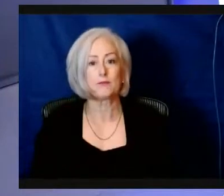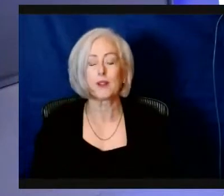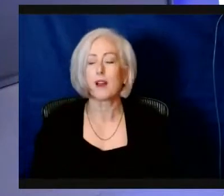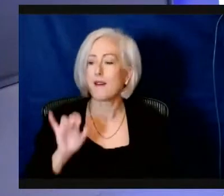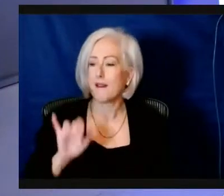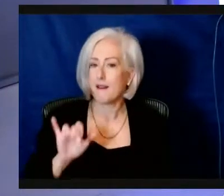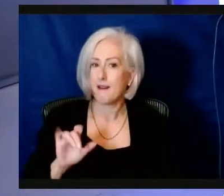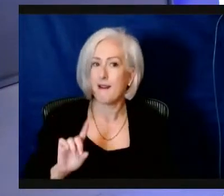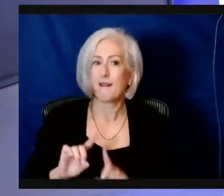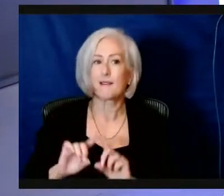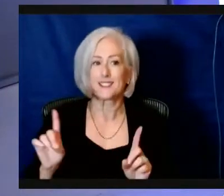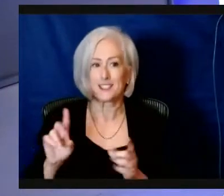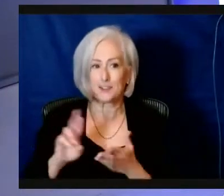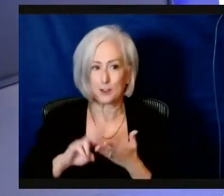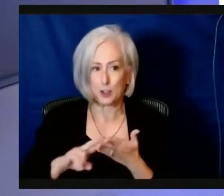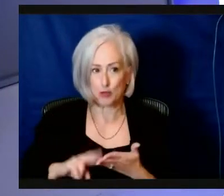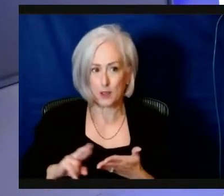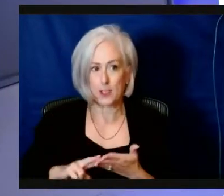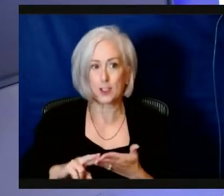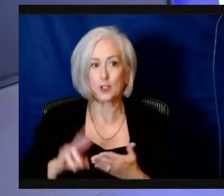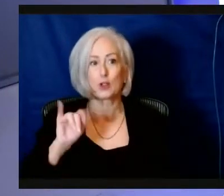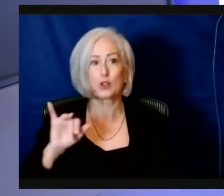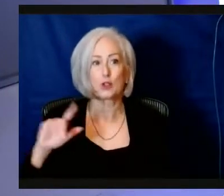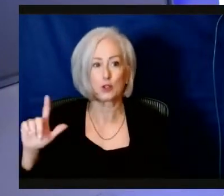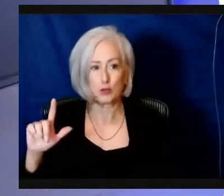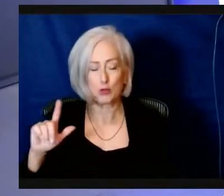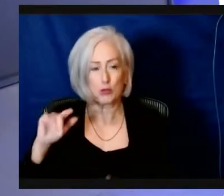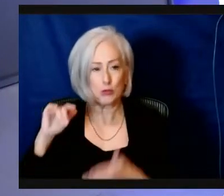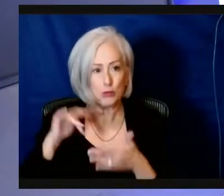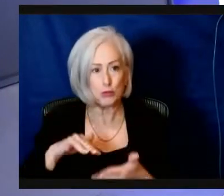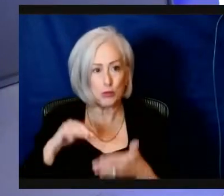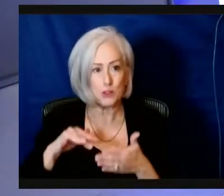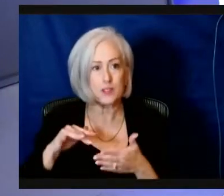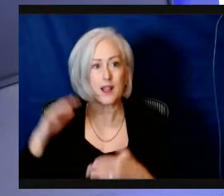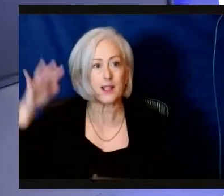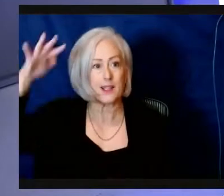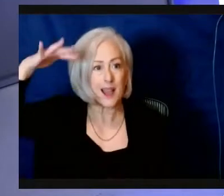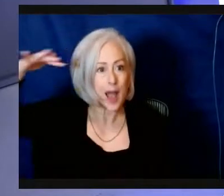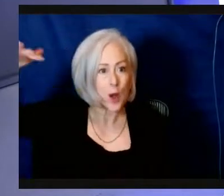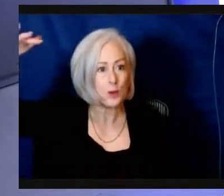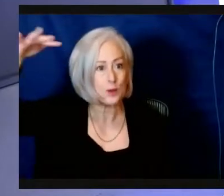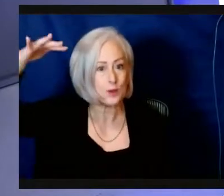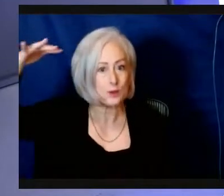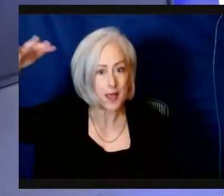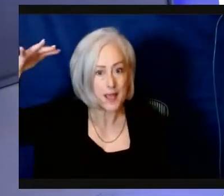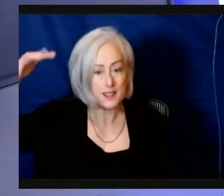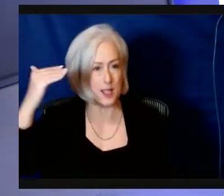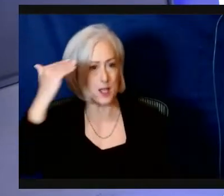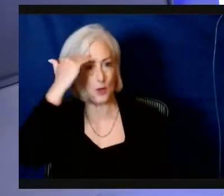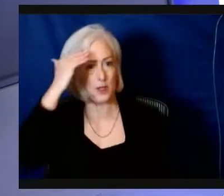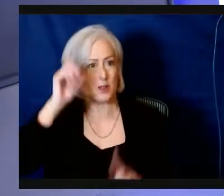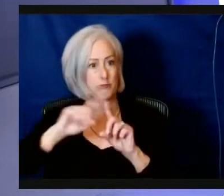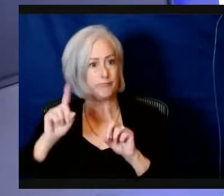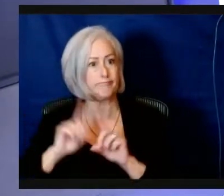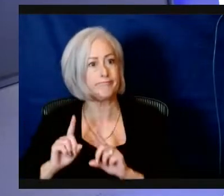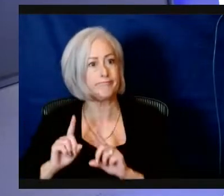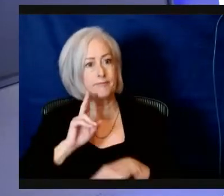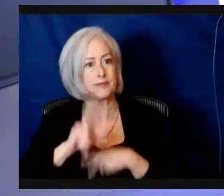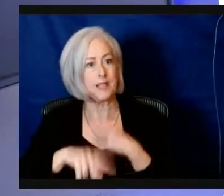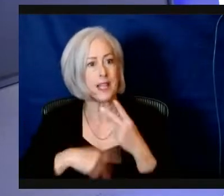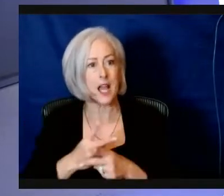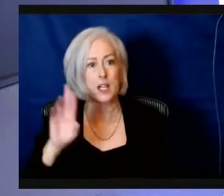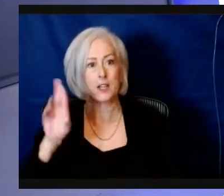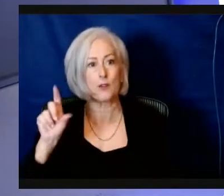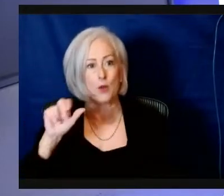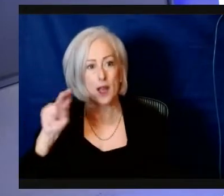that we're going to use to study the effects of outer space then. Is that kind of it? Because we know there's all sorts of radiation floating around in space that we have to figure out a little bit